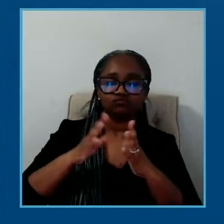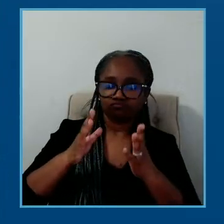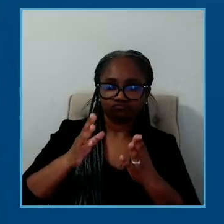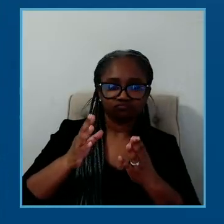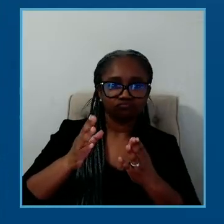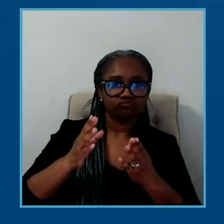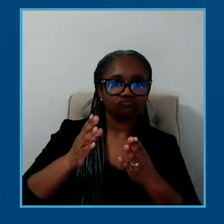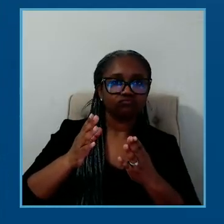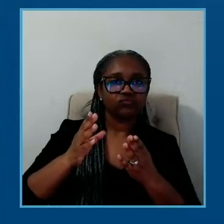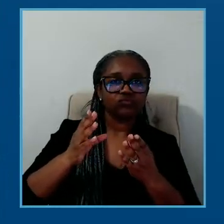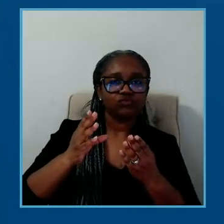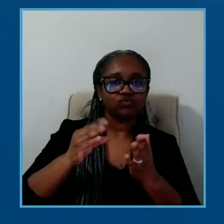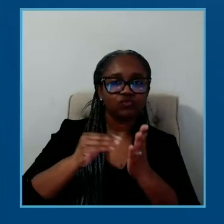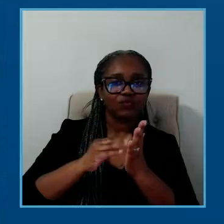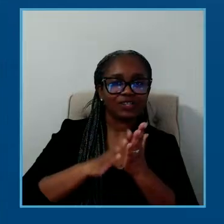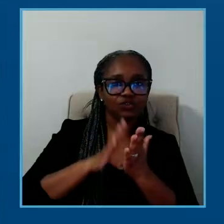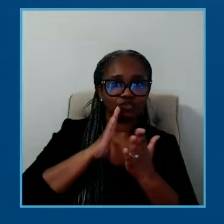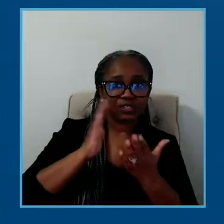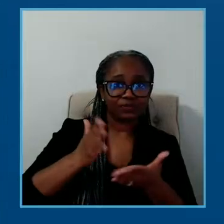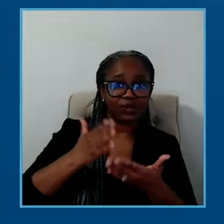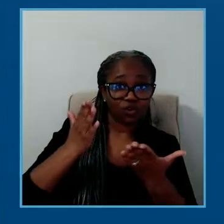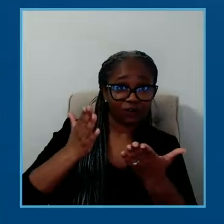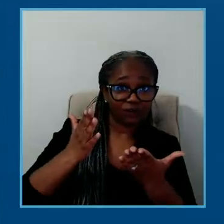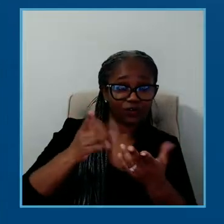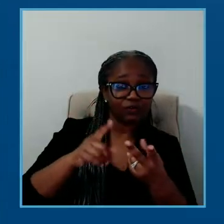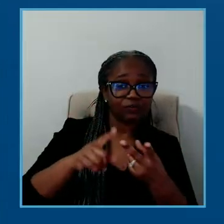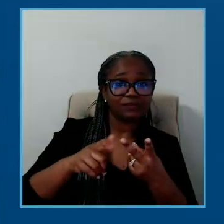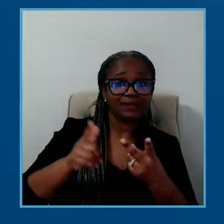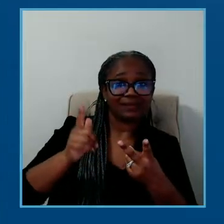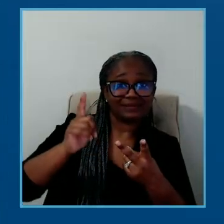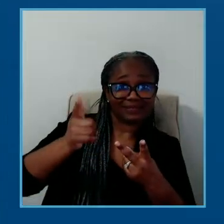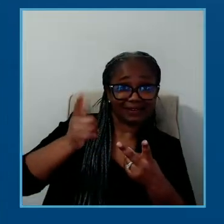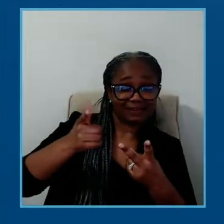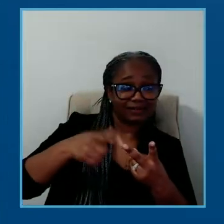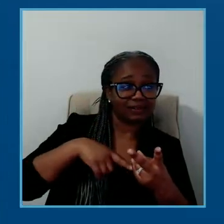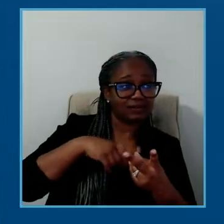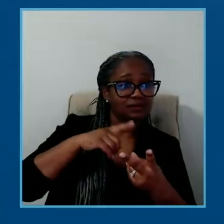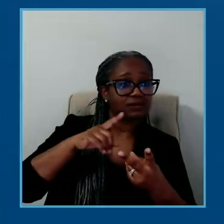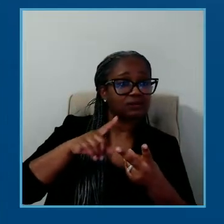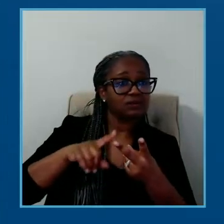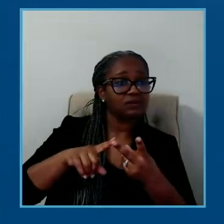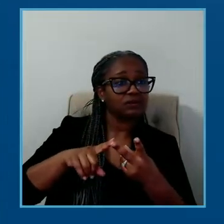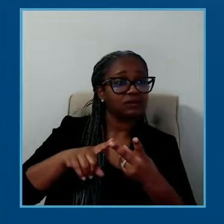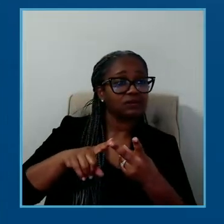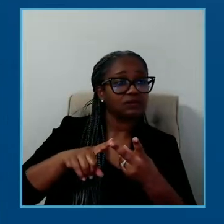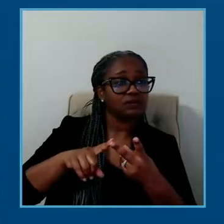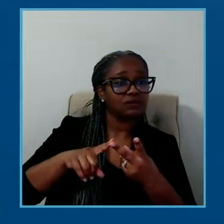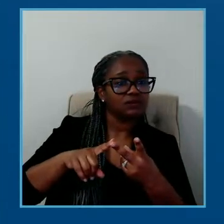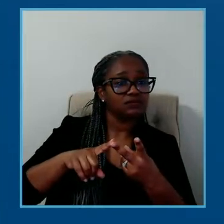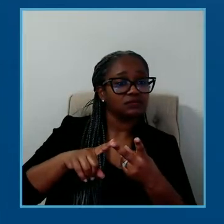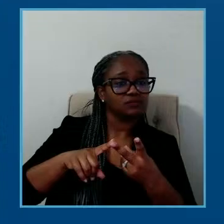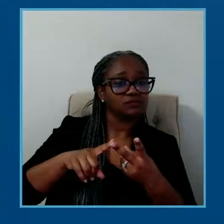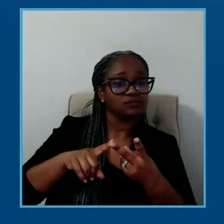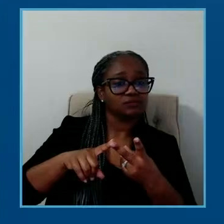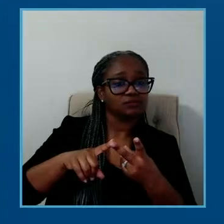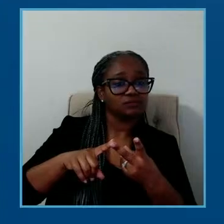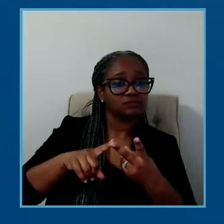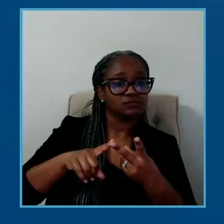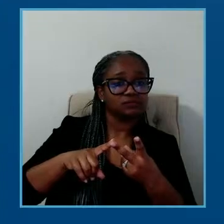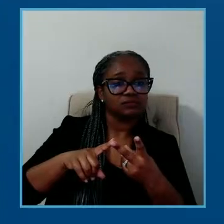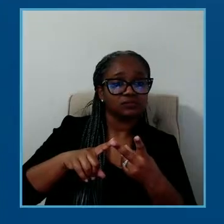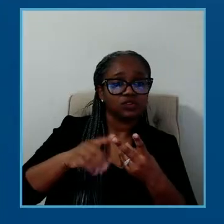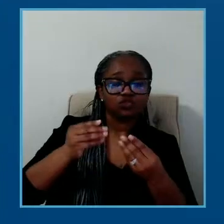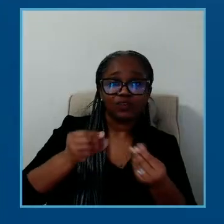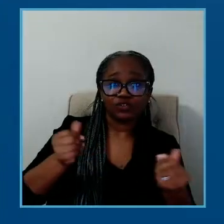seconded, and if okay, a resolution has been offered and